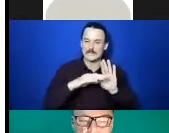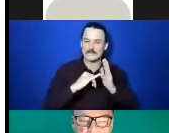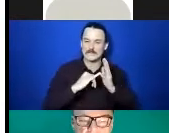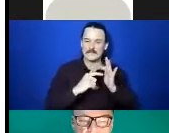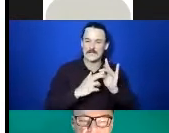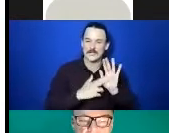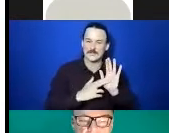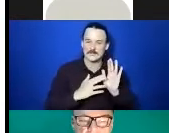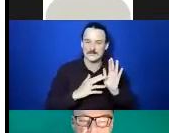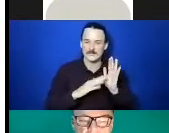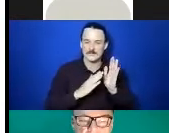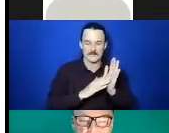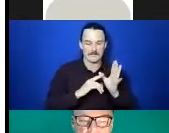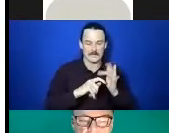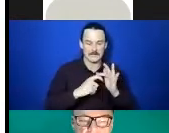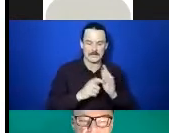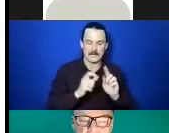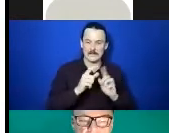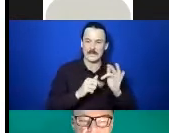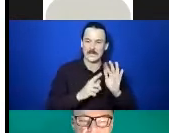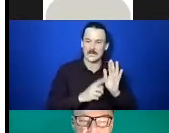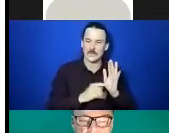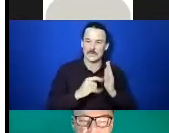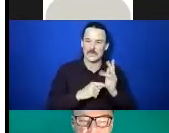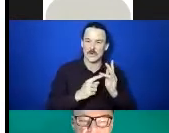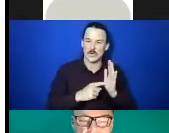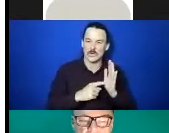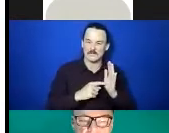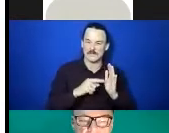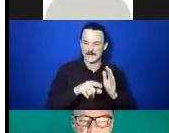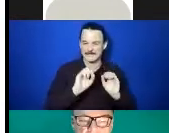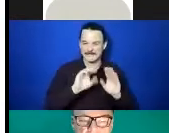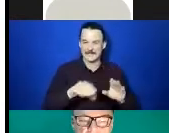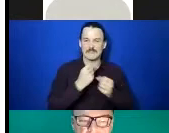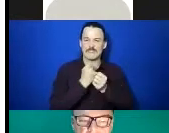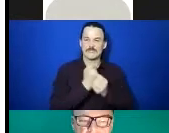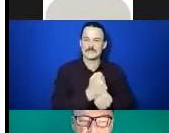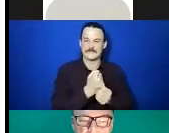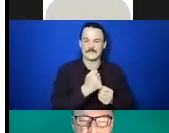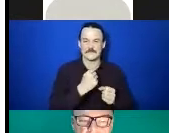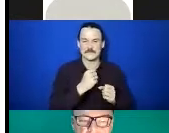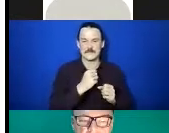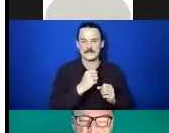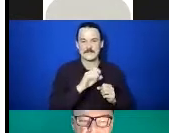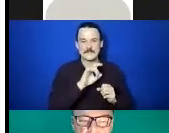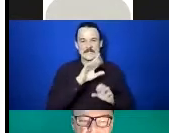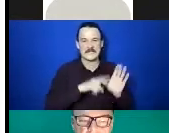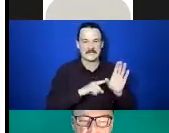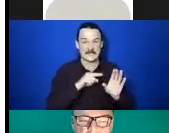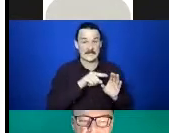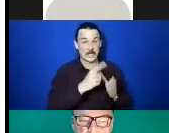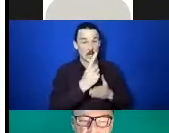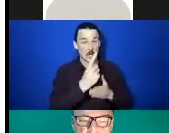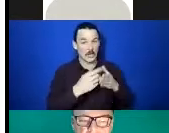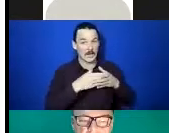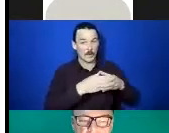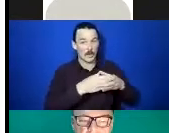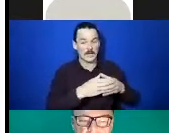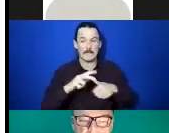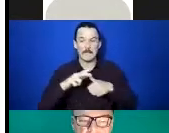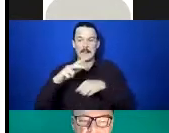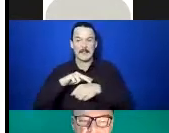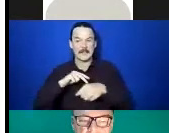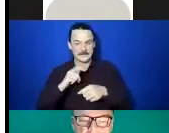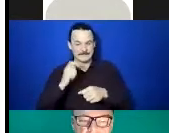He was imprisoned for the term of his natural life. This is the only murder that police charged Cream with while